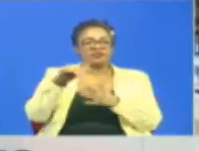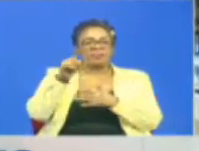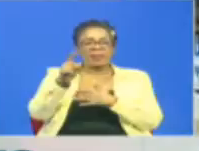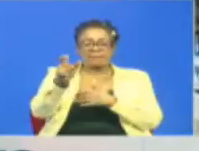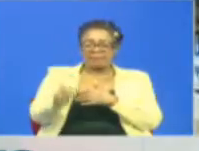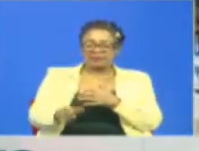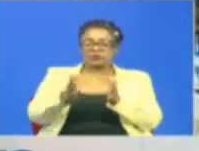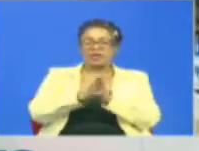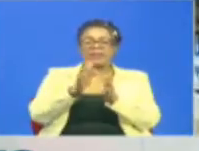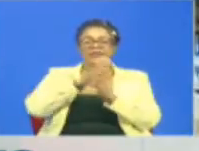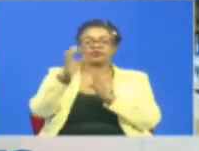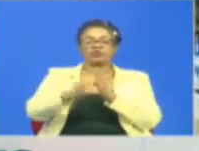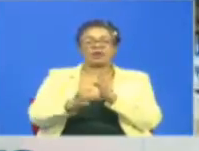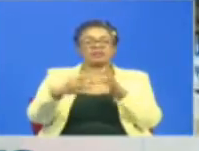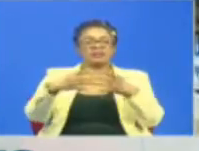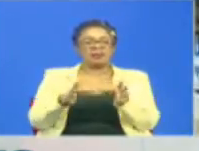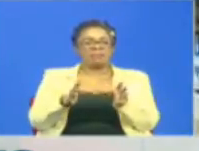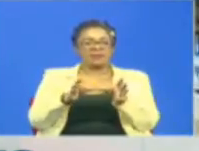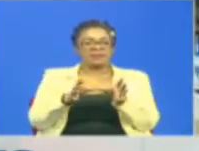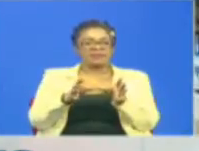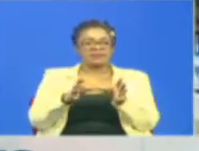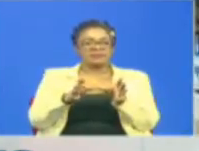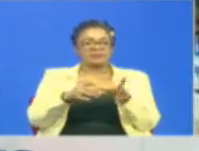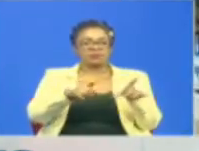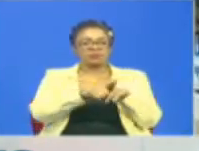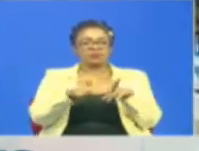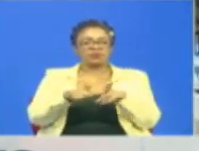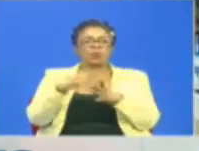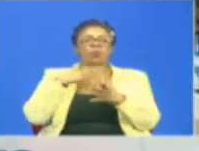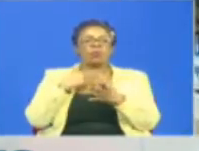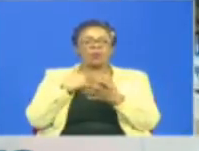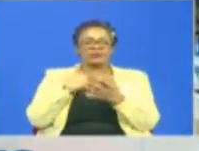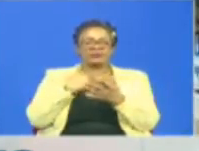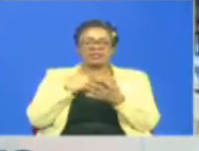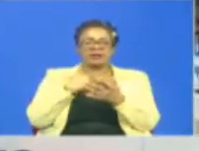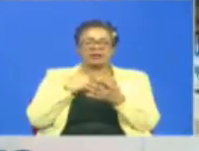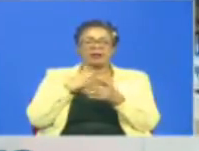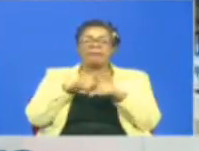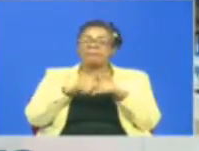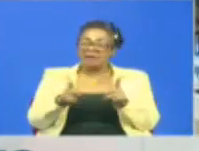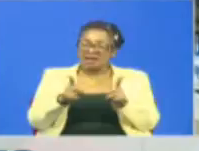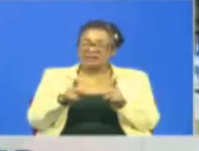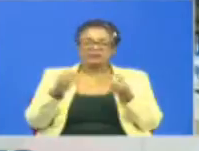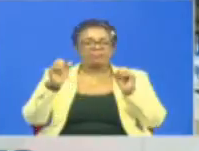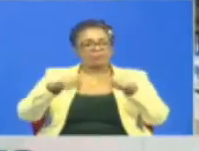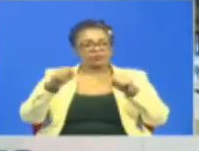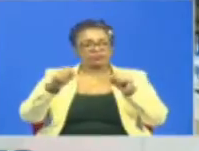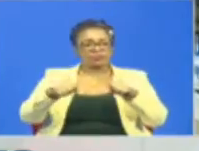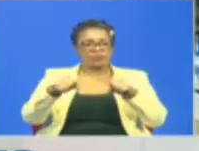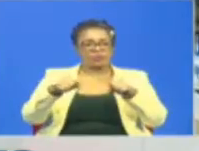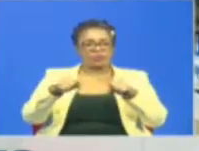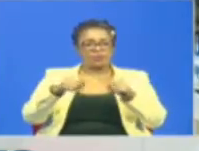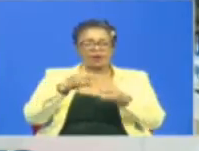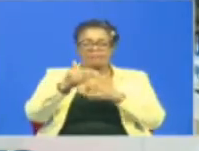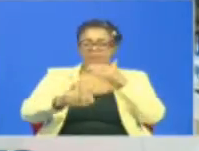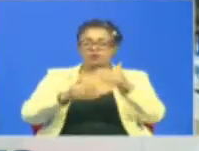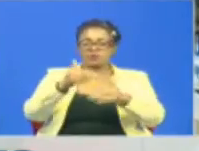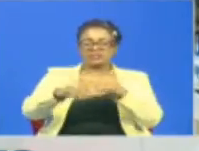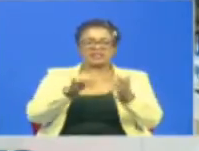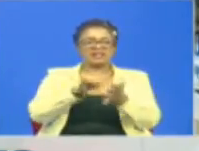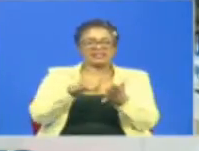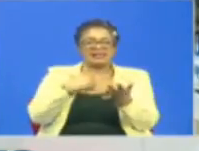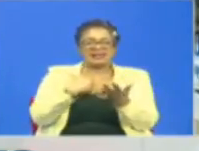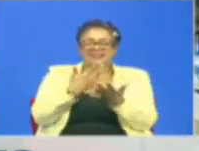insurance companies also would want as much as possible not to pay. But it could be also a process that has an element